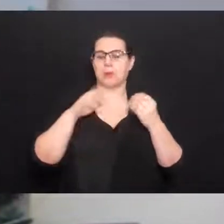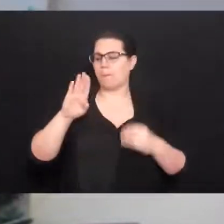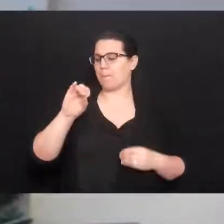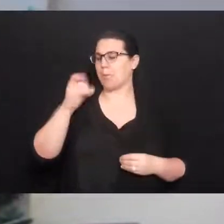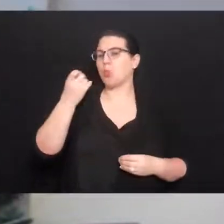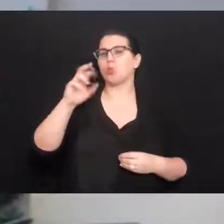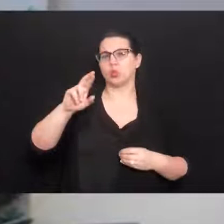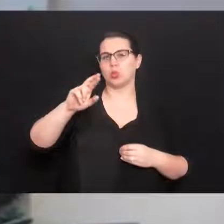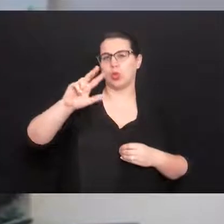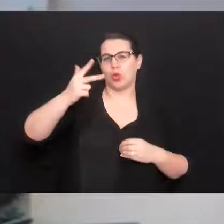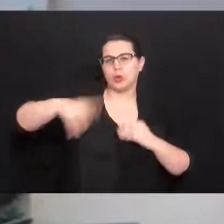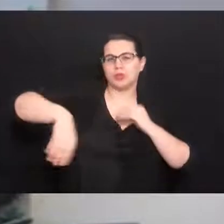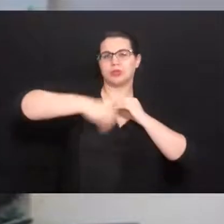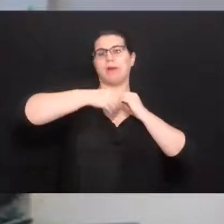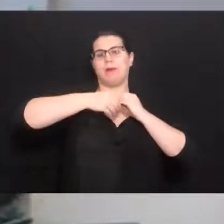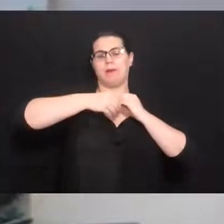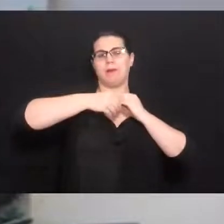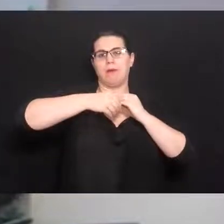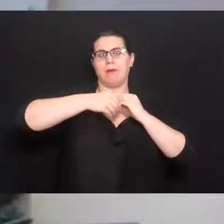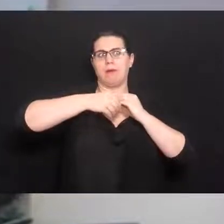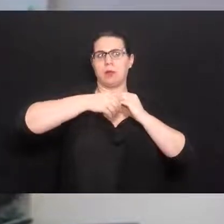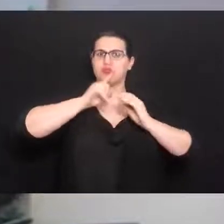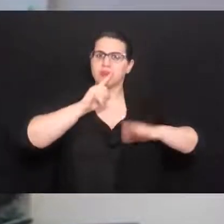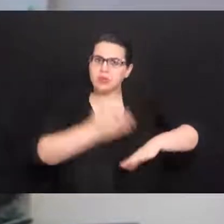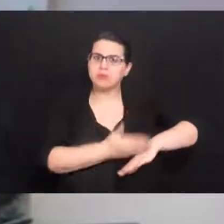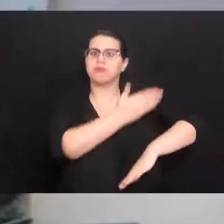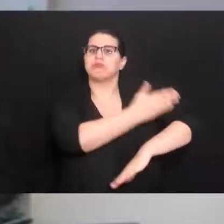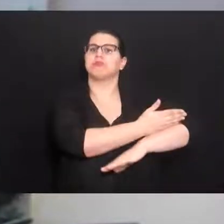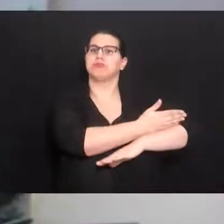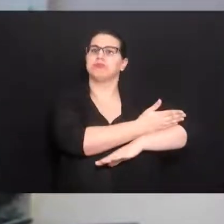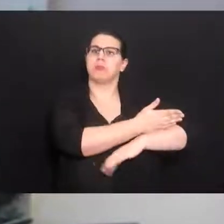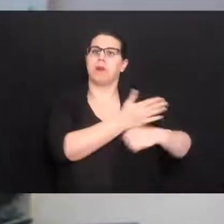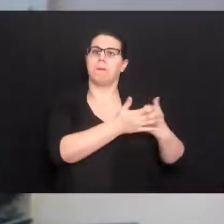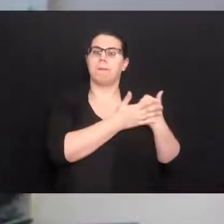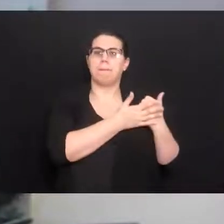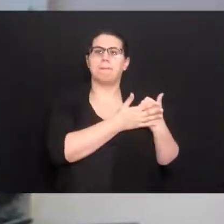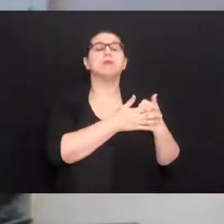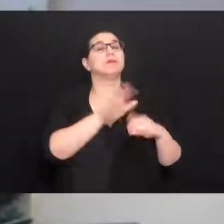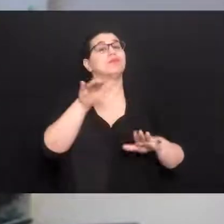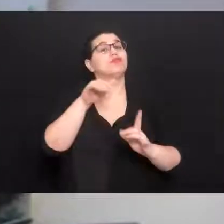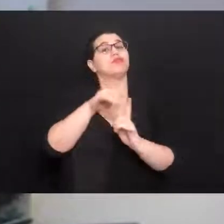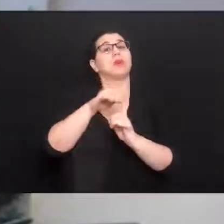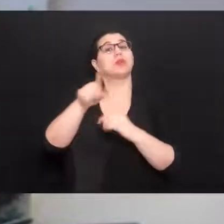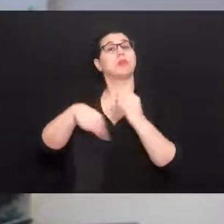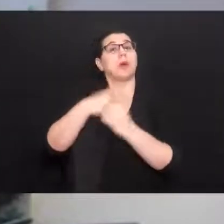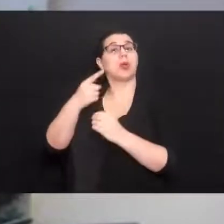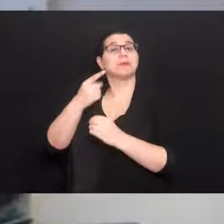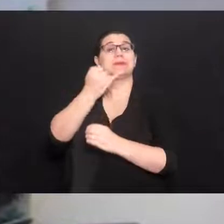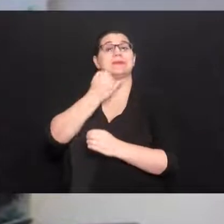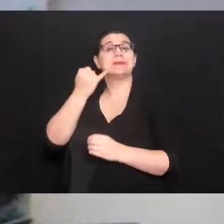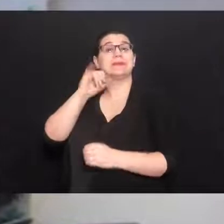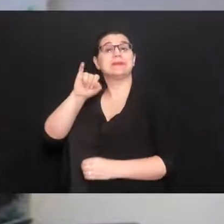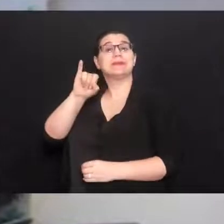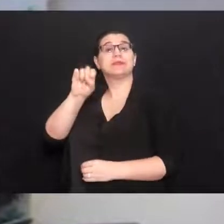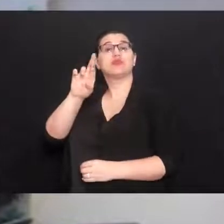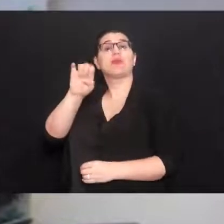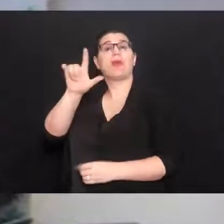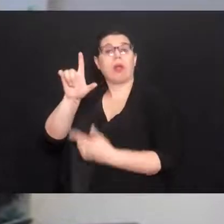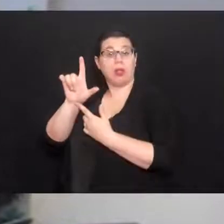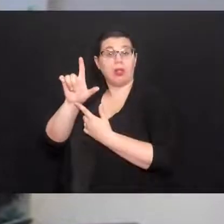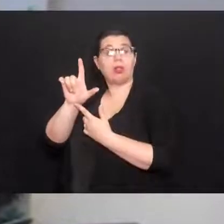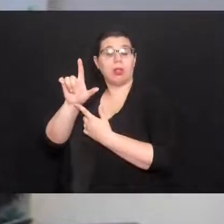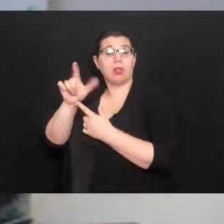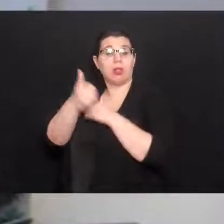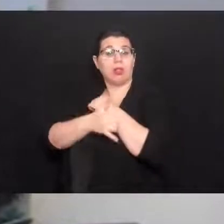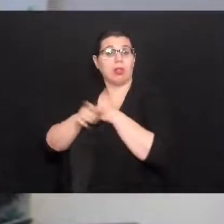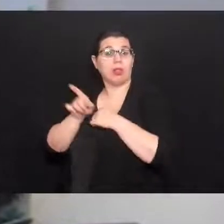remind everybody of what happened in Israel. So in Israel, they at one point saw 68%